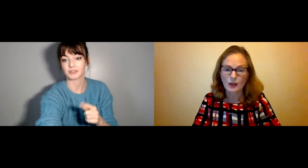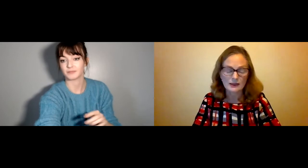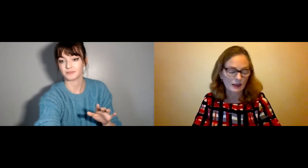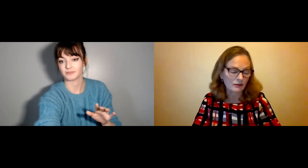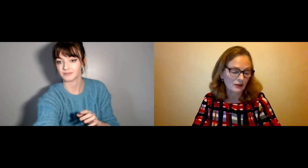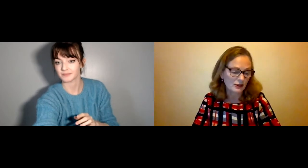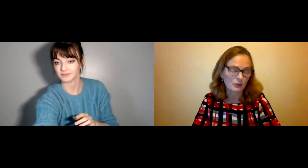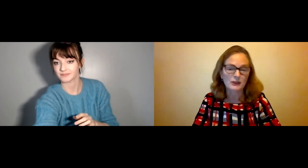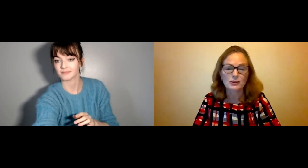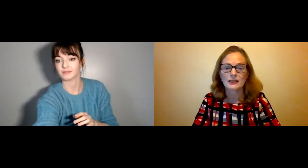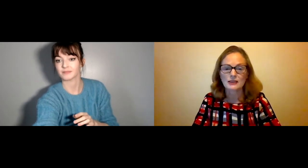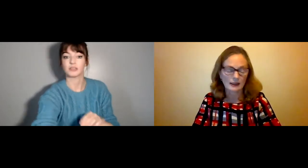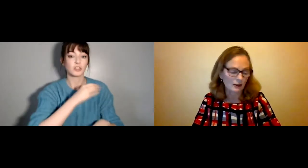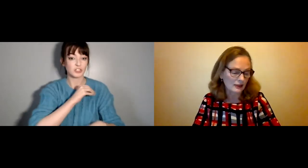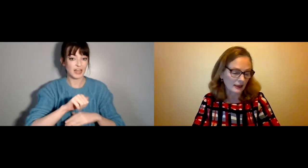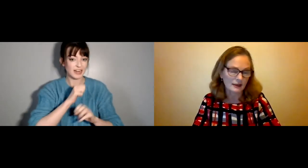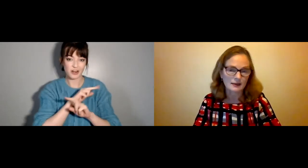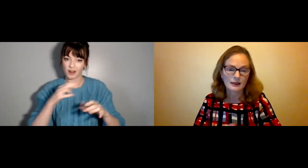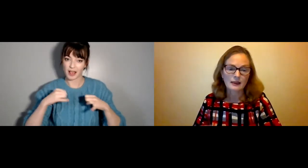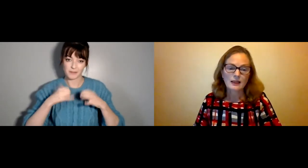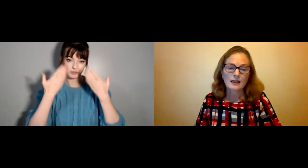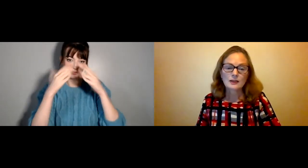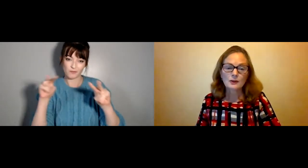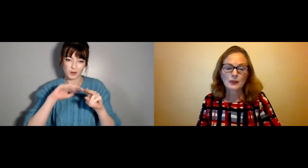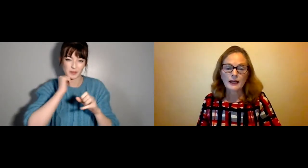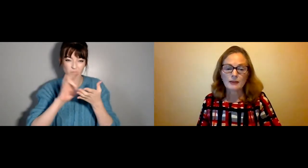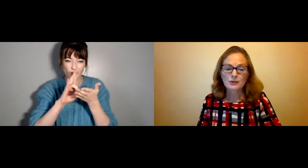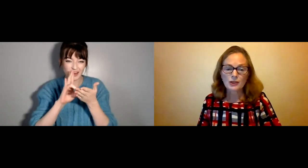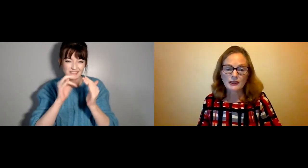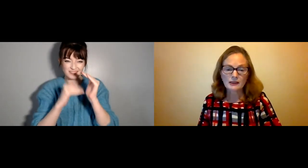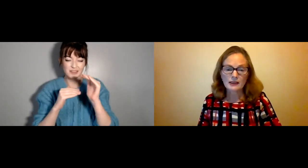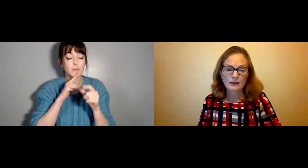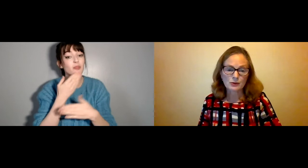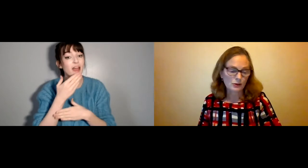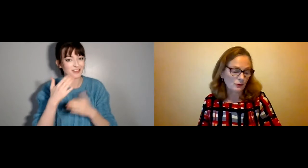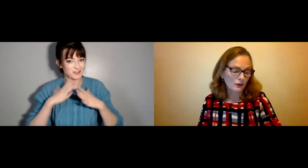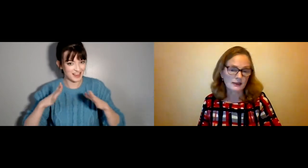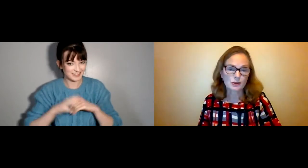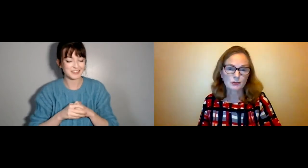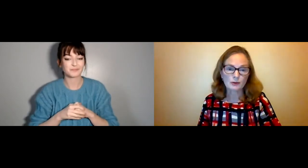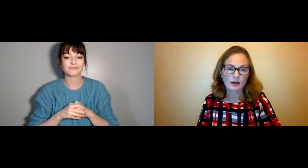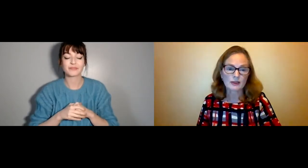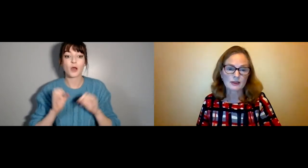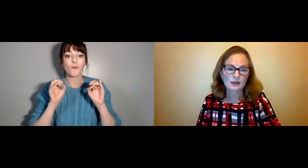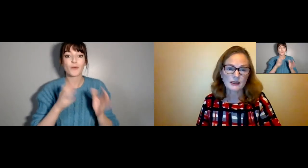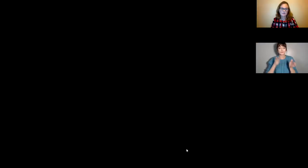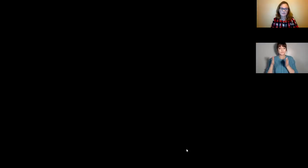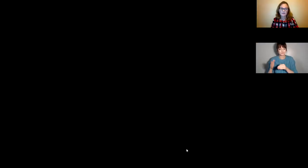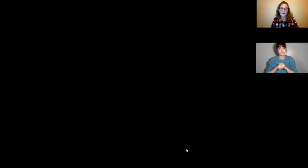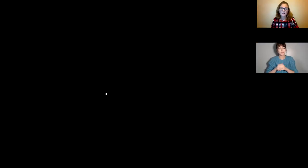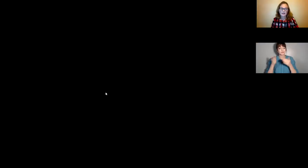the quality of the video, but I'd just like to thank those ladies. So turning now to phase two of our